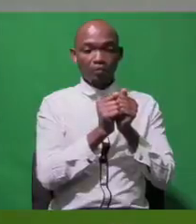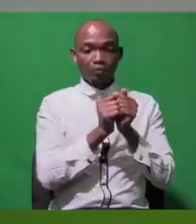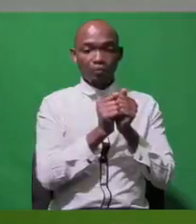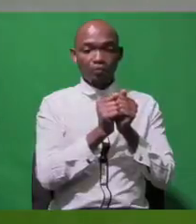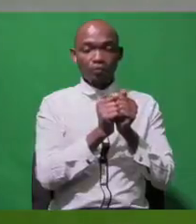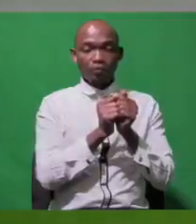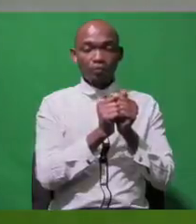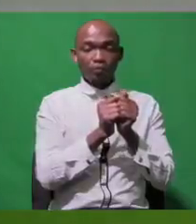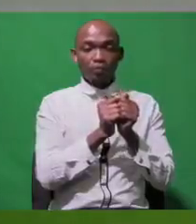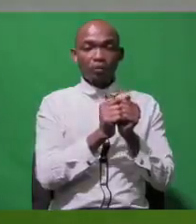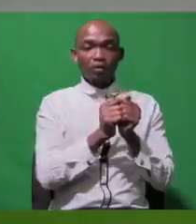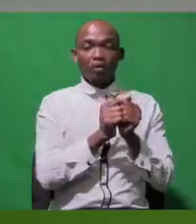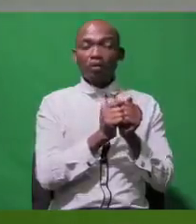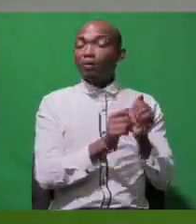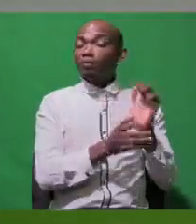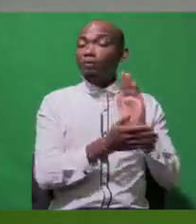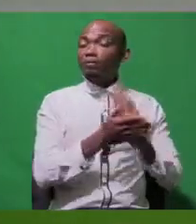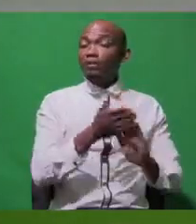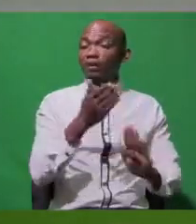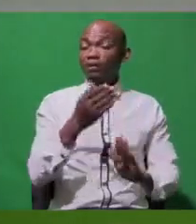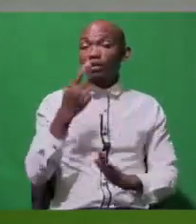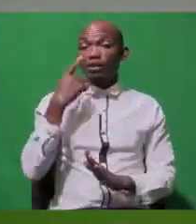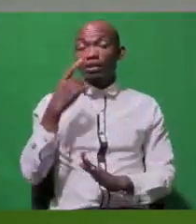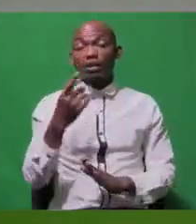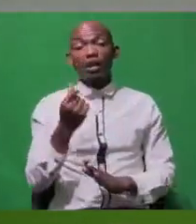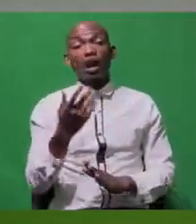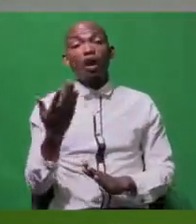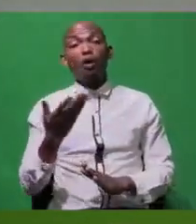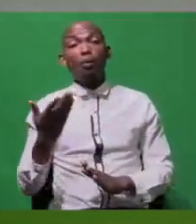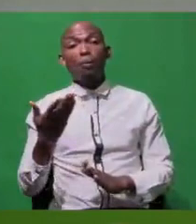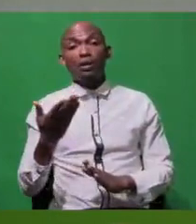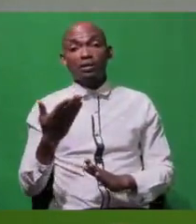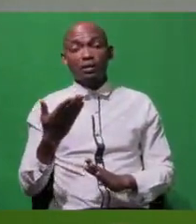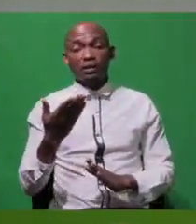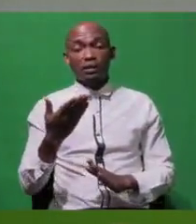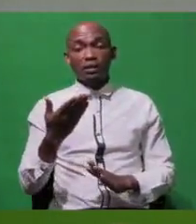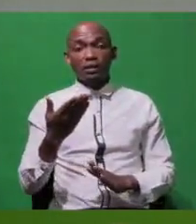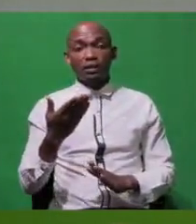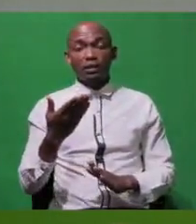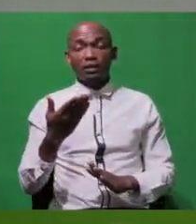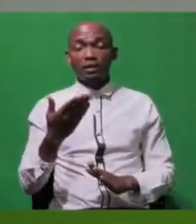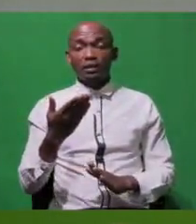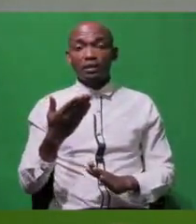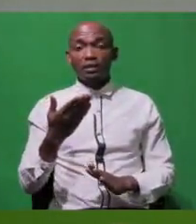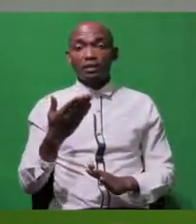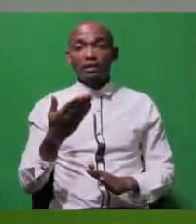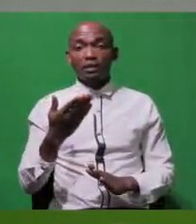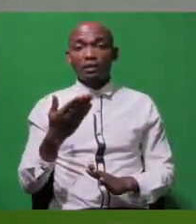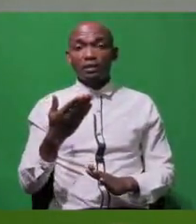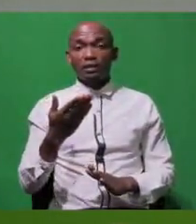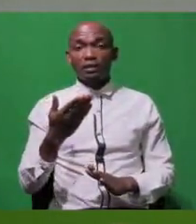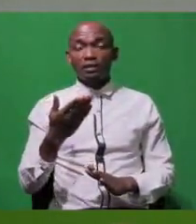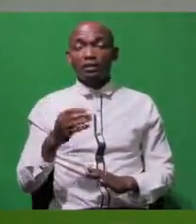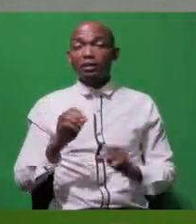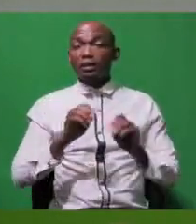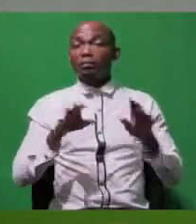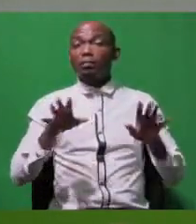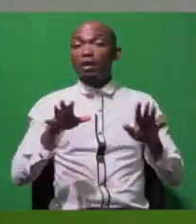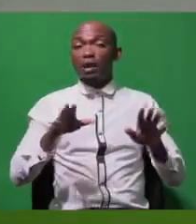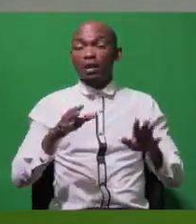First of all, should look how much the supplier will want to be paid.